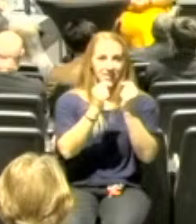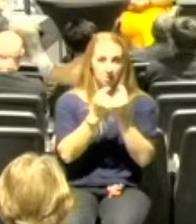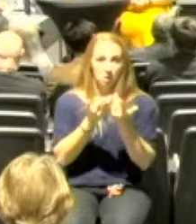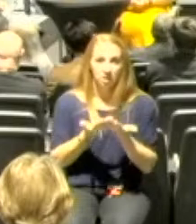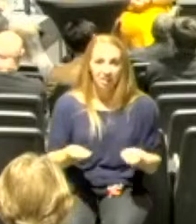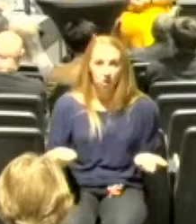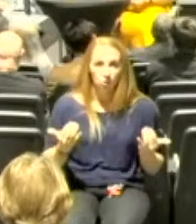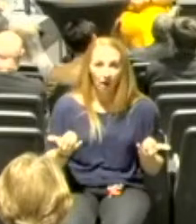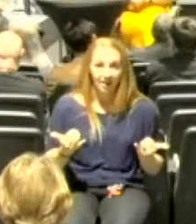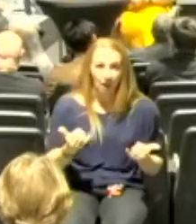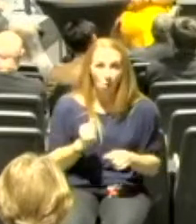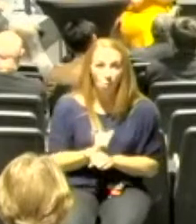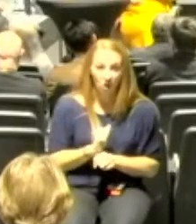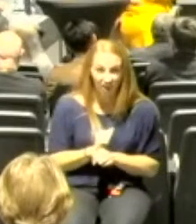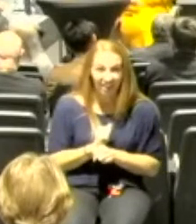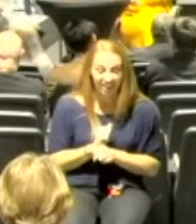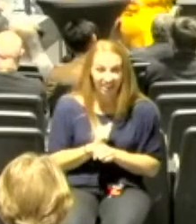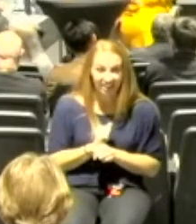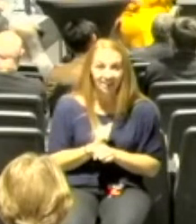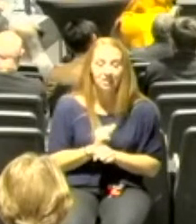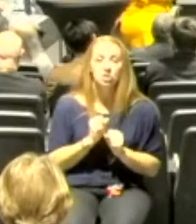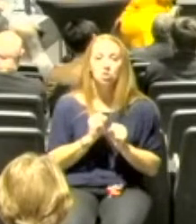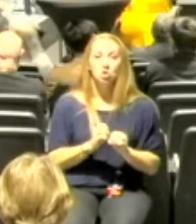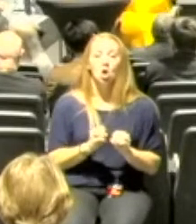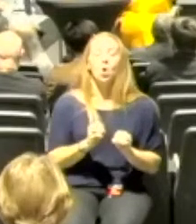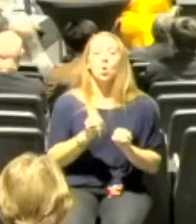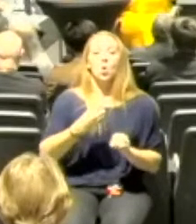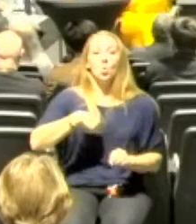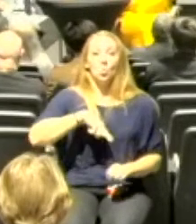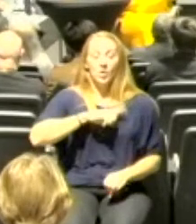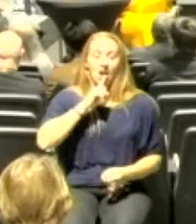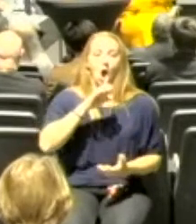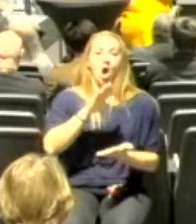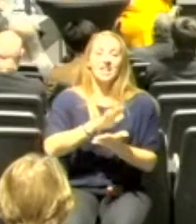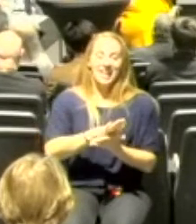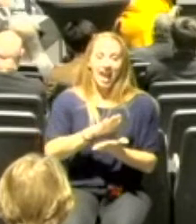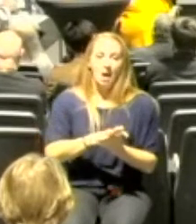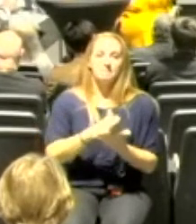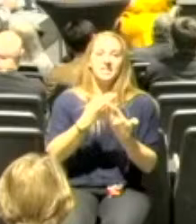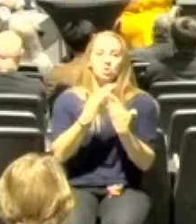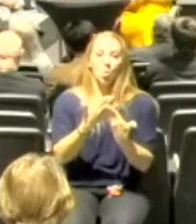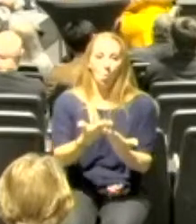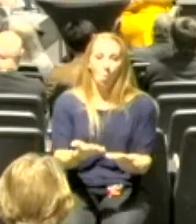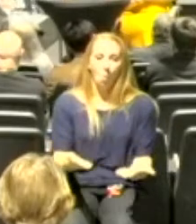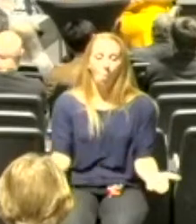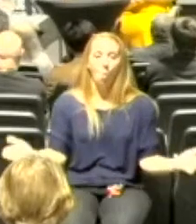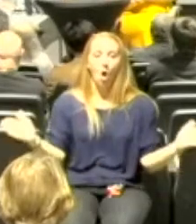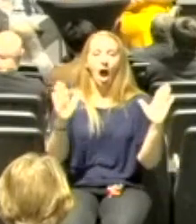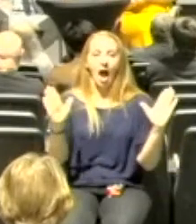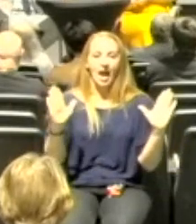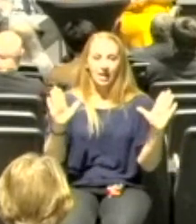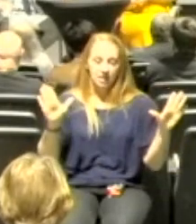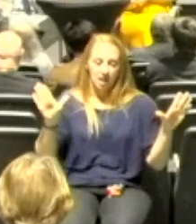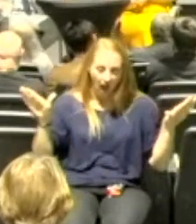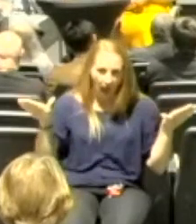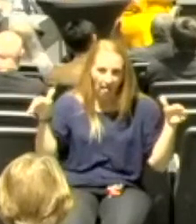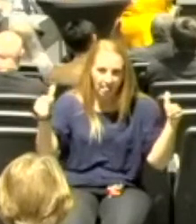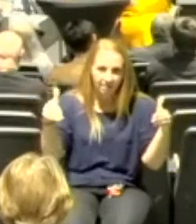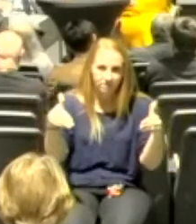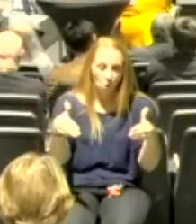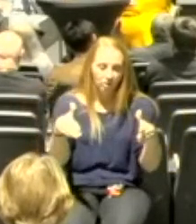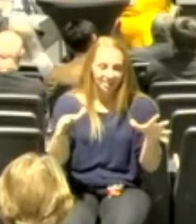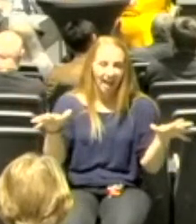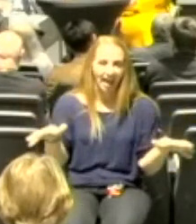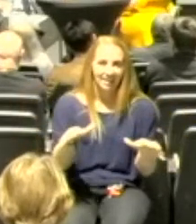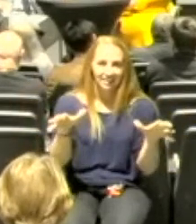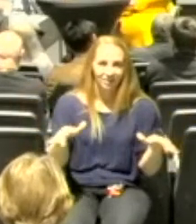right now working. So when you look at some of the things that we're doing, we are a campus-wide, highly focused, a lot of activities happening.